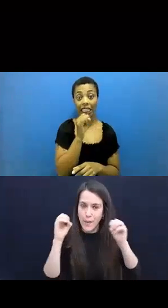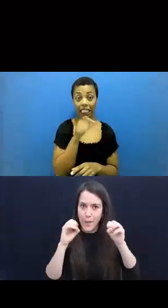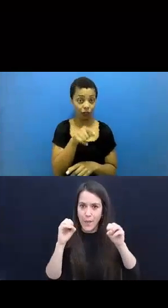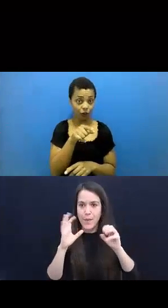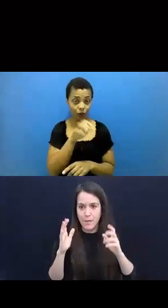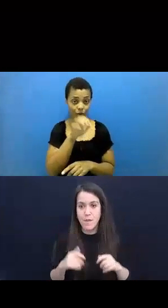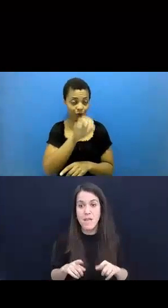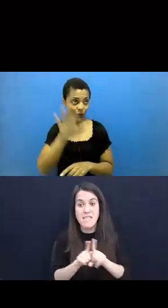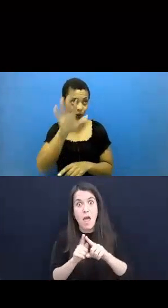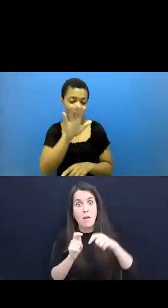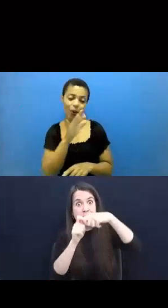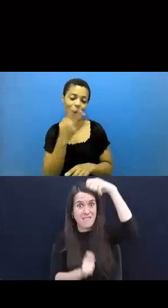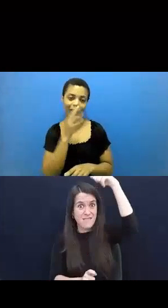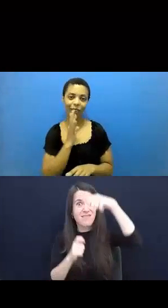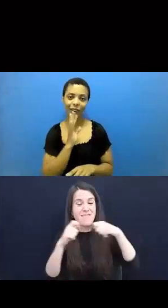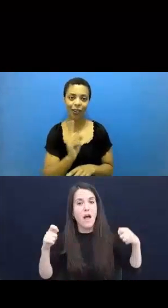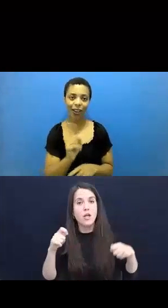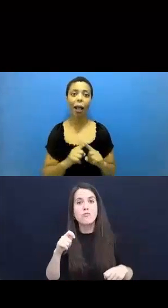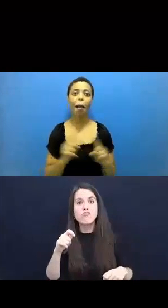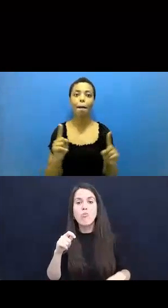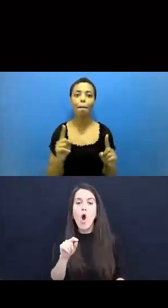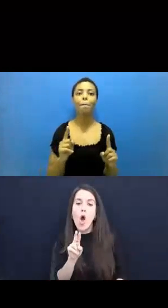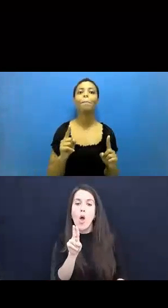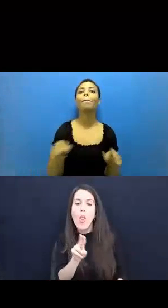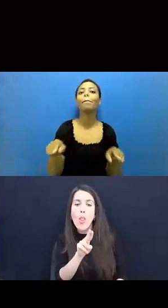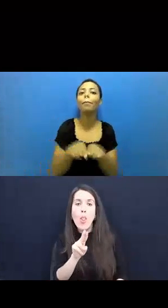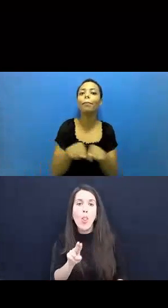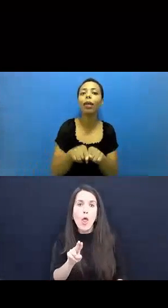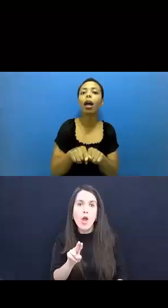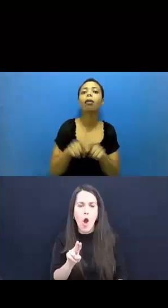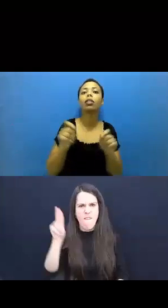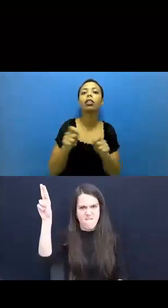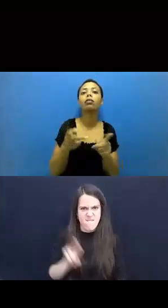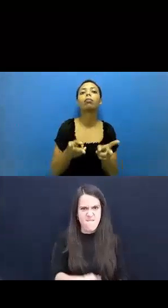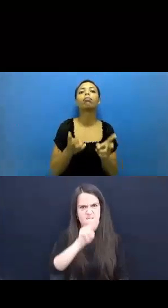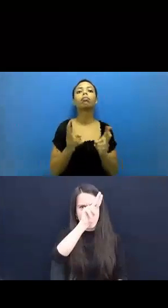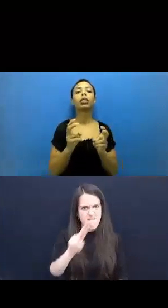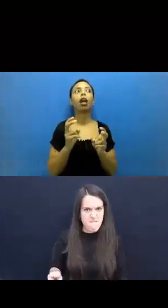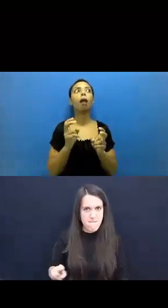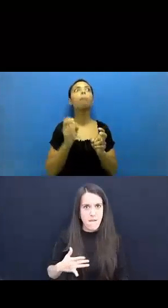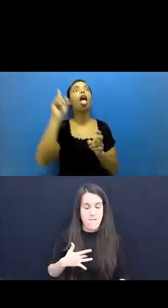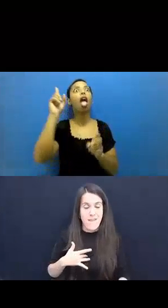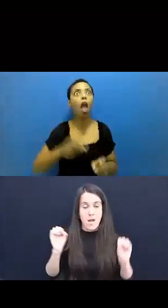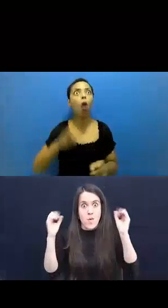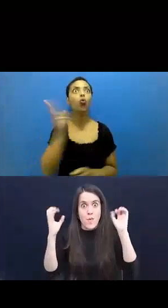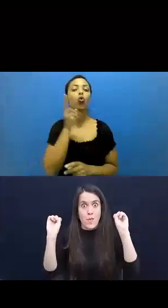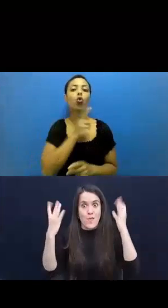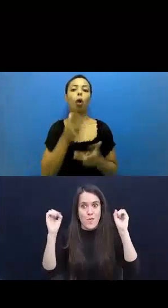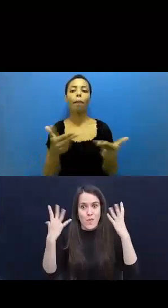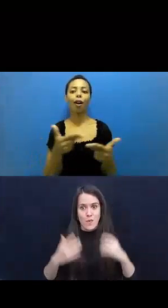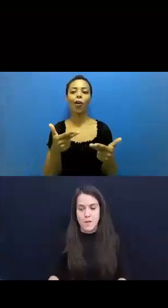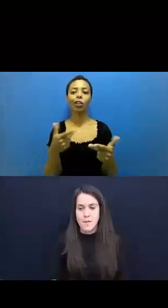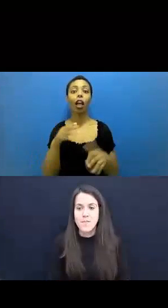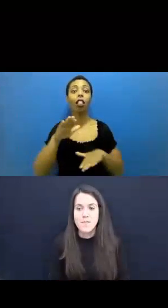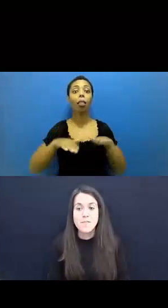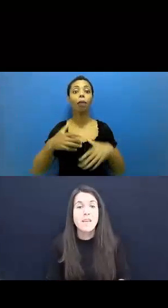Size, it needs to be big enough you to know that emergency. Hand shape, I